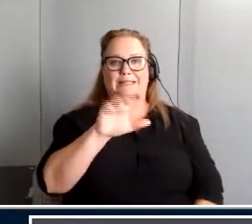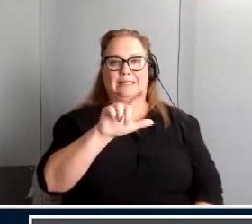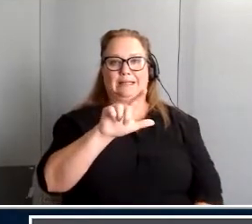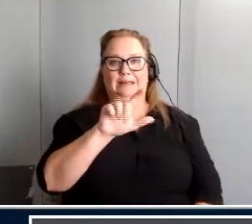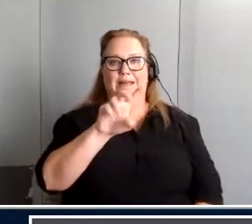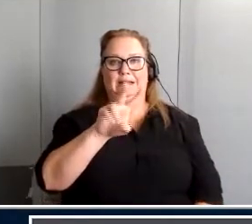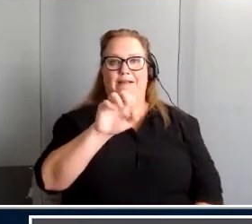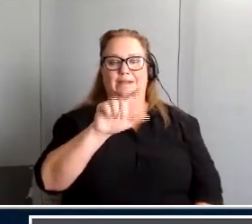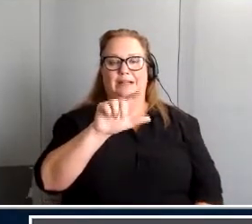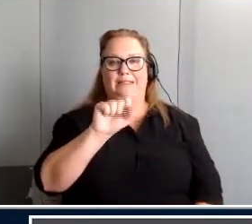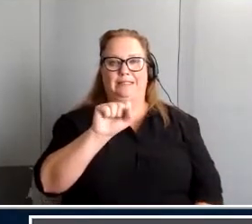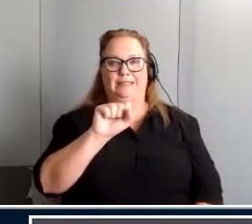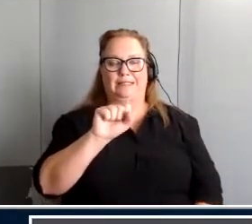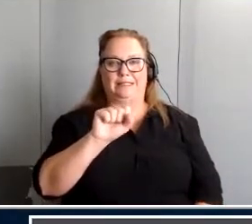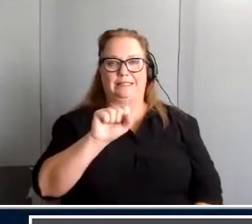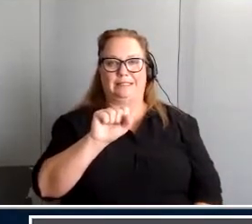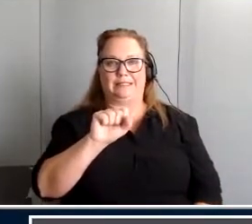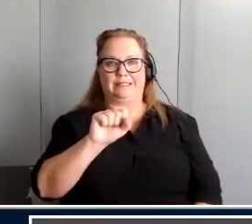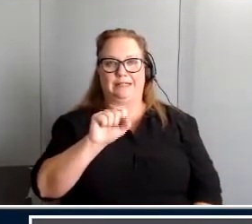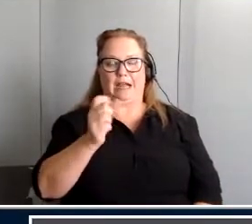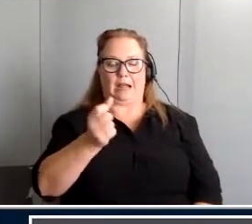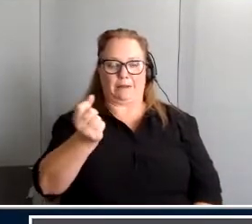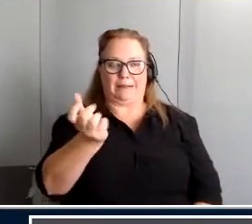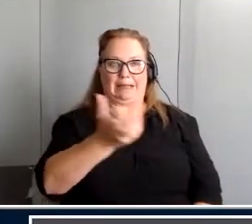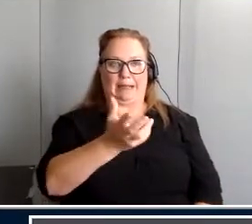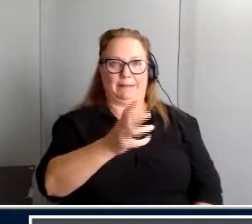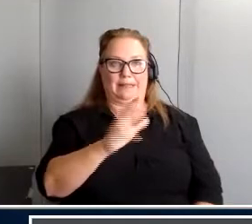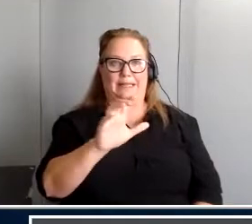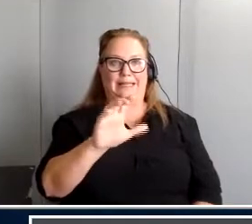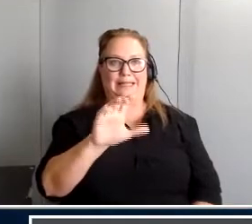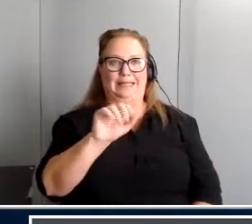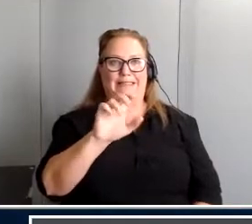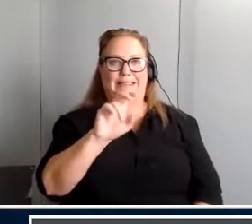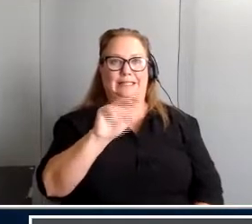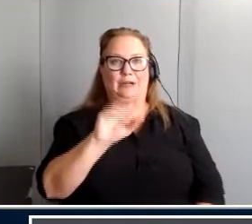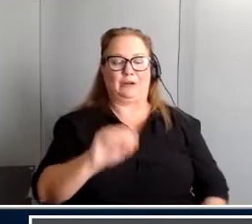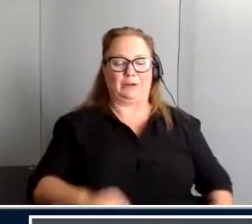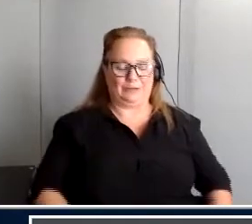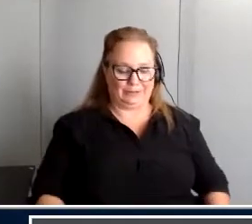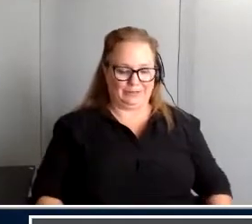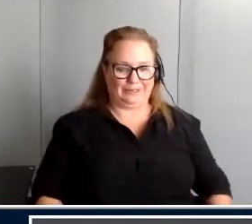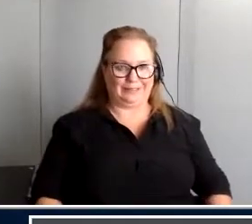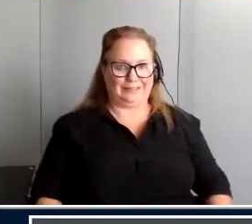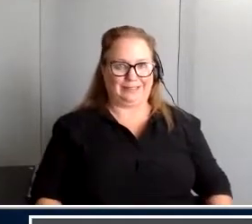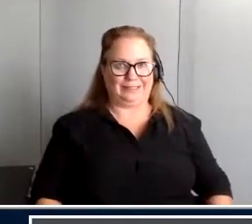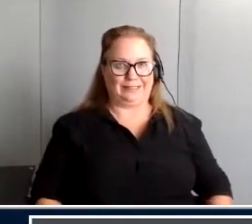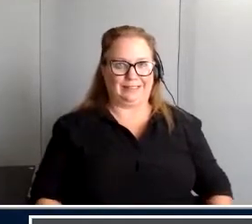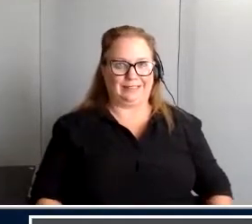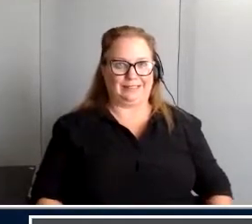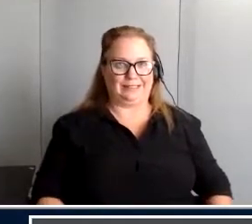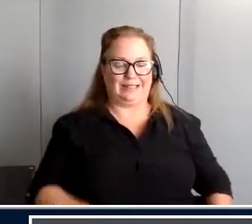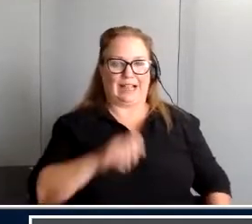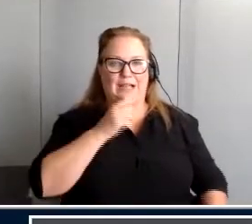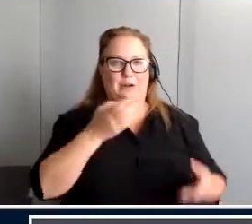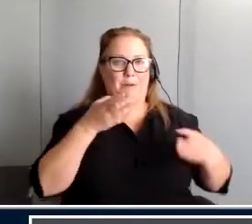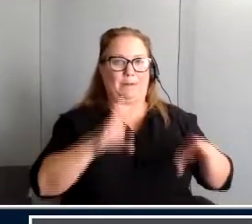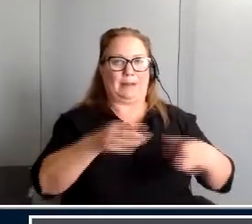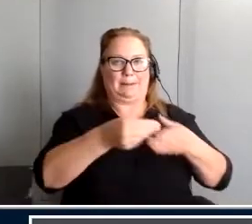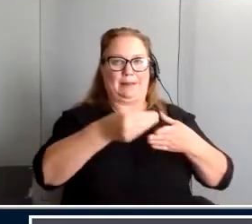TV. I'll be sitting right here. I'm going to be gambling right Be in there. the casino. Yeah, we hit the casinos. New Just so you know, York or something. I don't bet money because